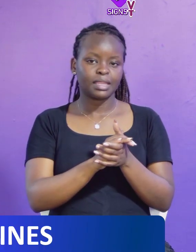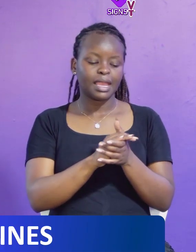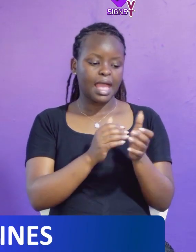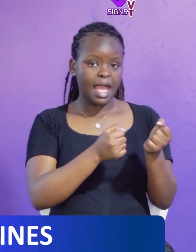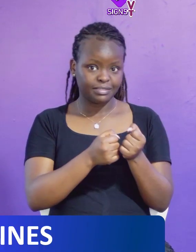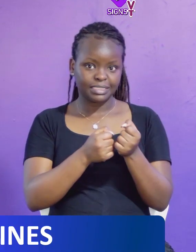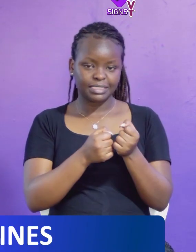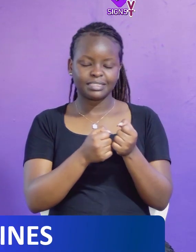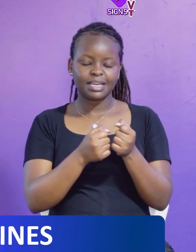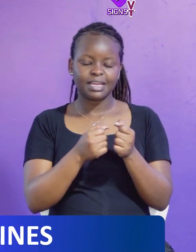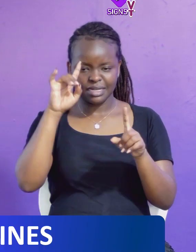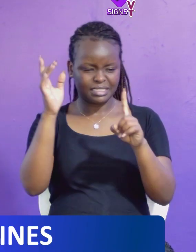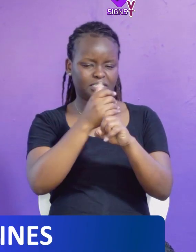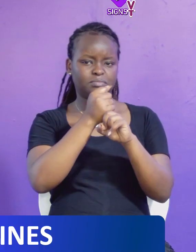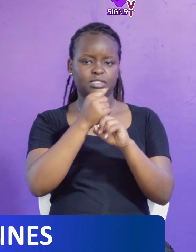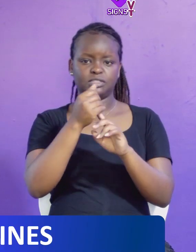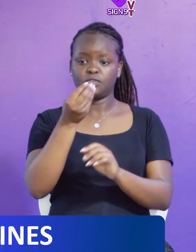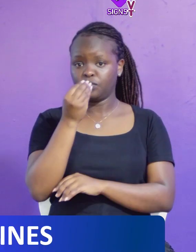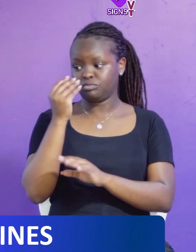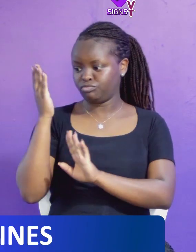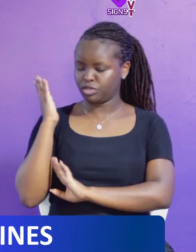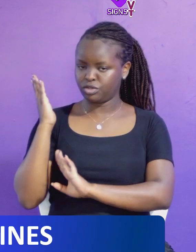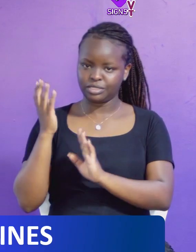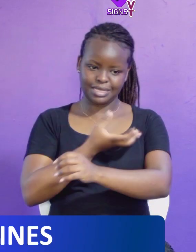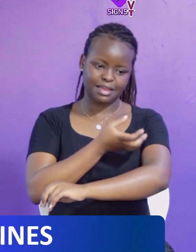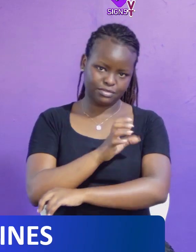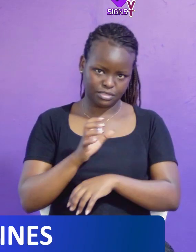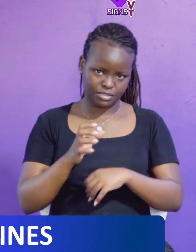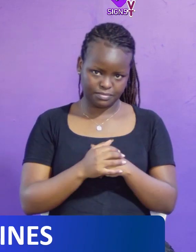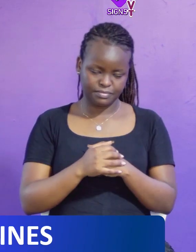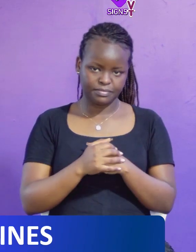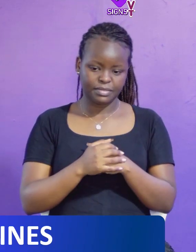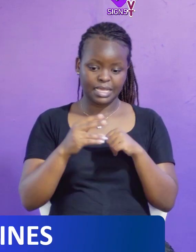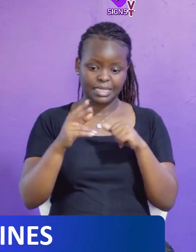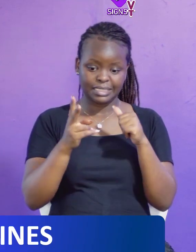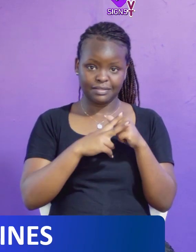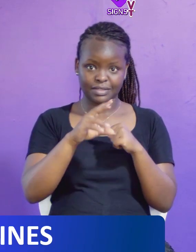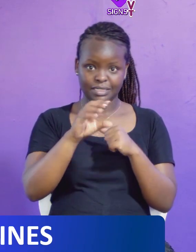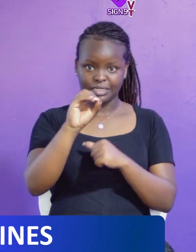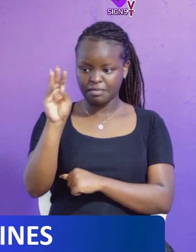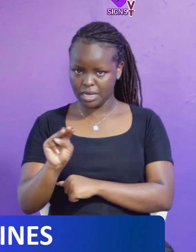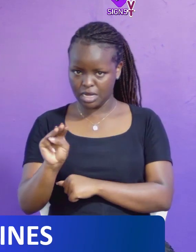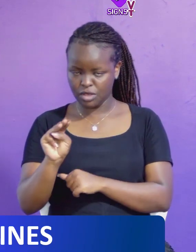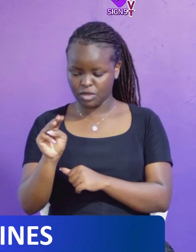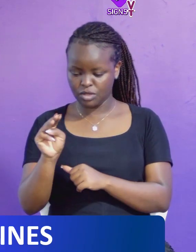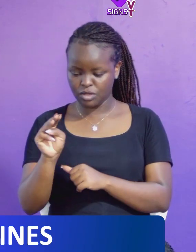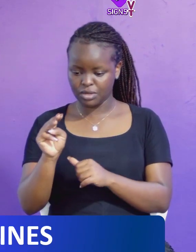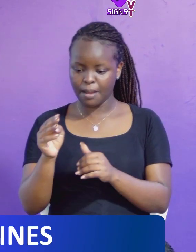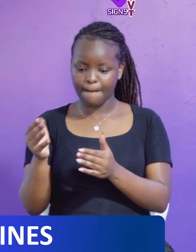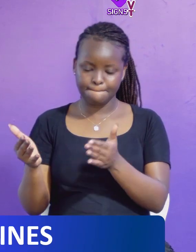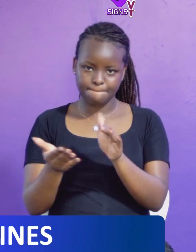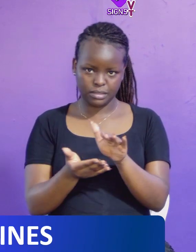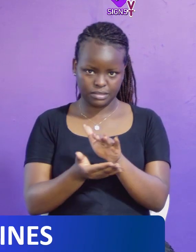in the country's food security efforts. This is more than the 70 million bags that Agriculture Cabinet Secretary Mutahi